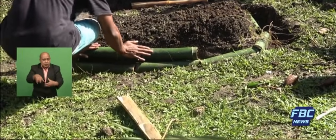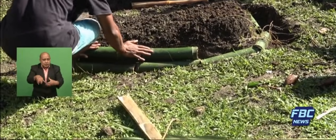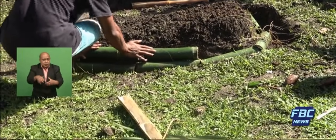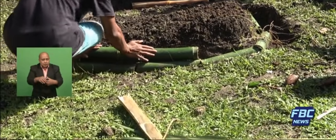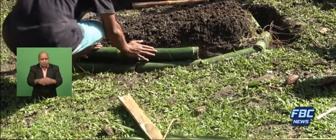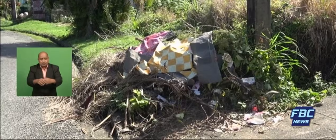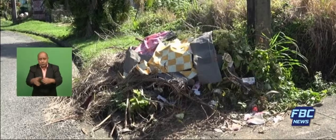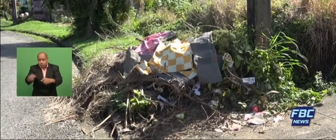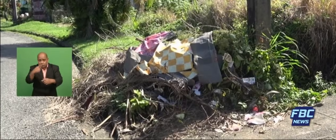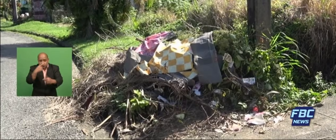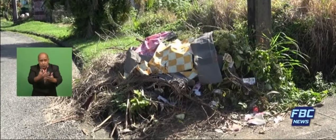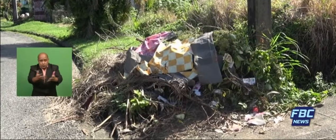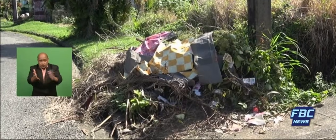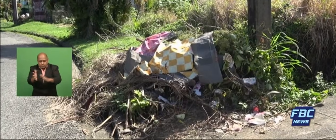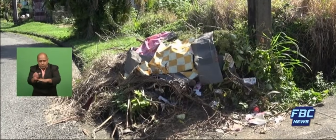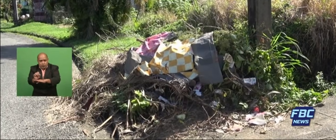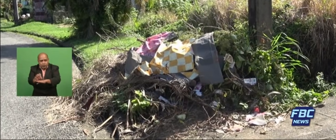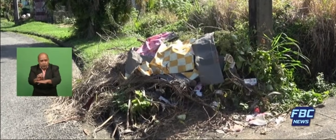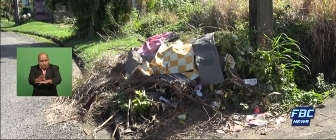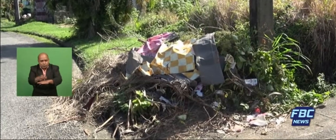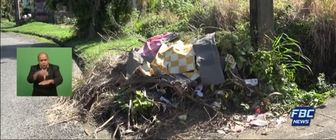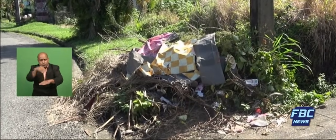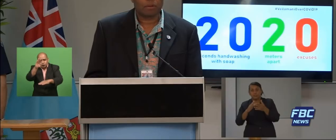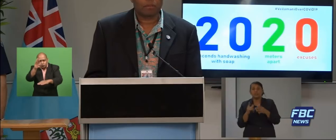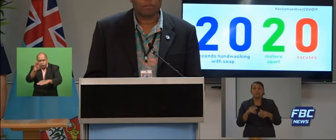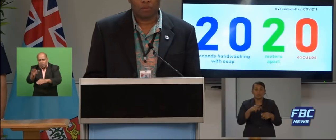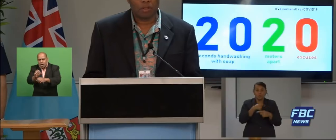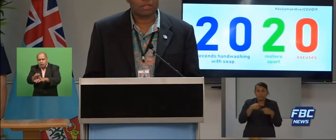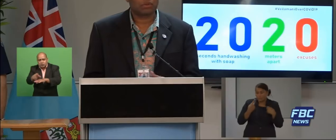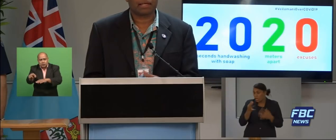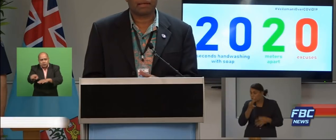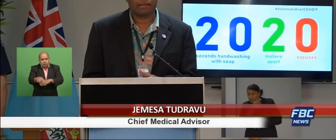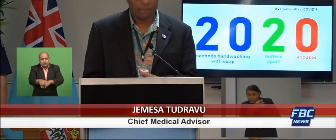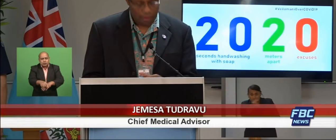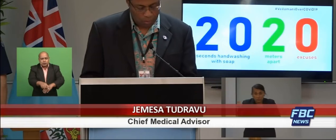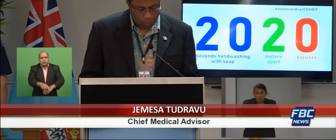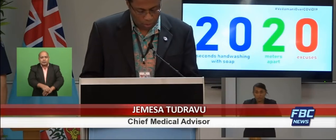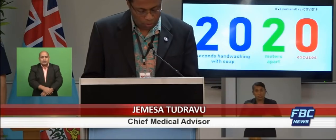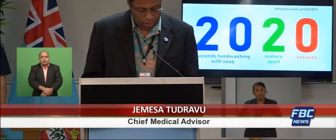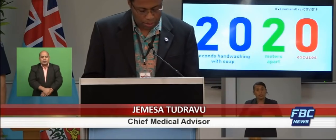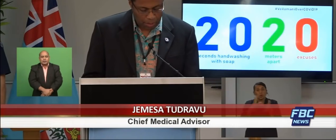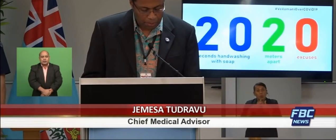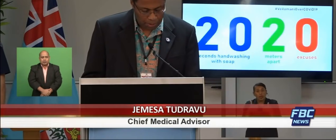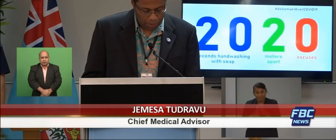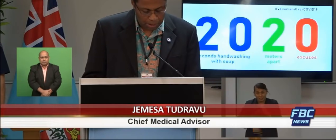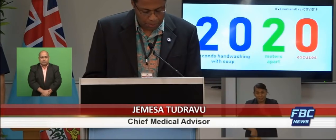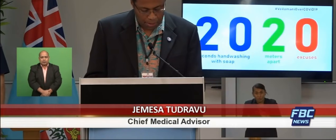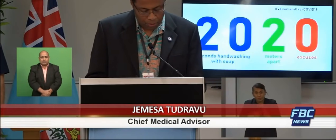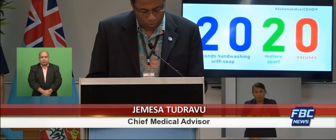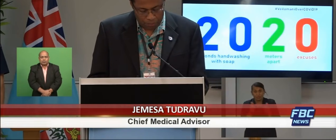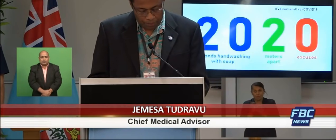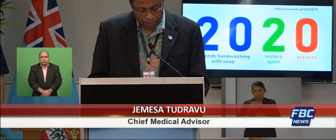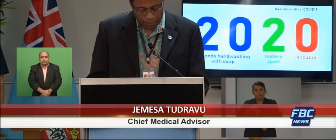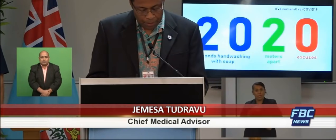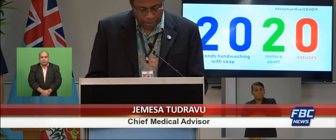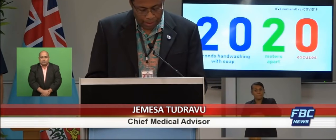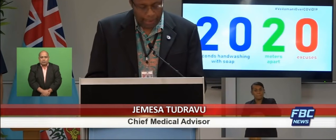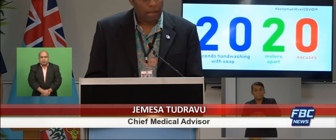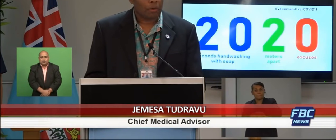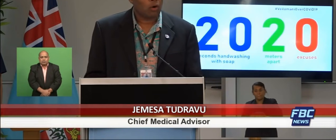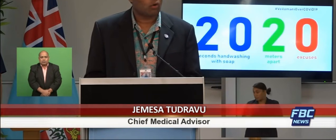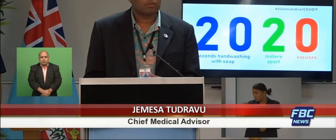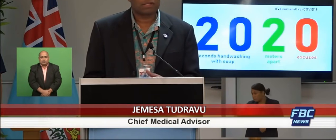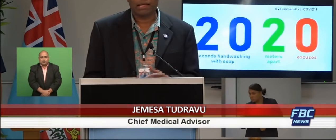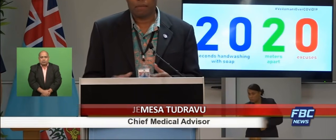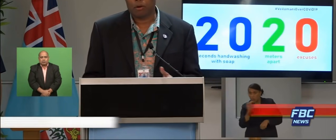Chief Medical Advisor Dr. Chemesa Tundravu. This weekend, we use the time that we spend at home, clean